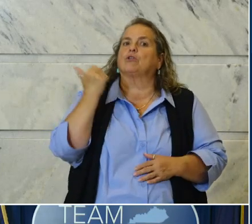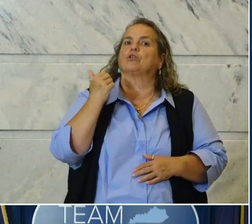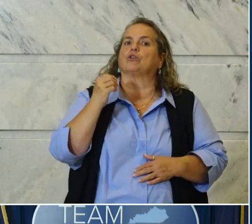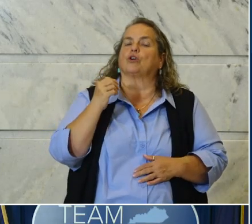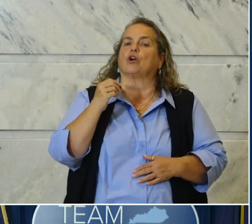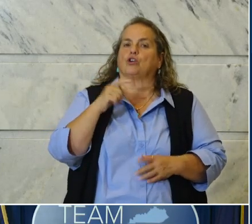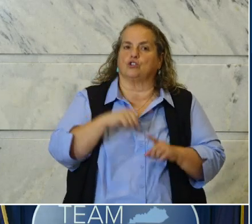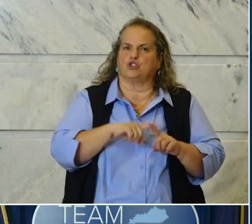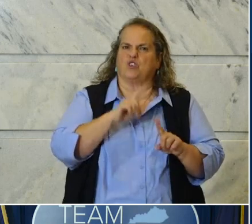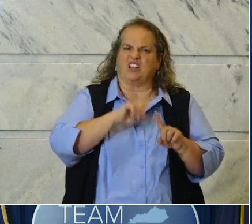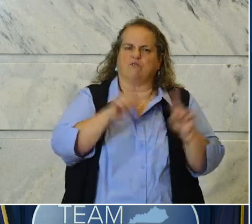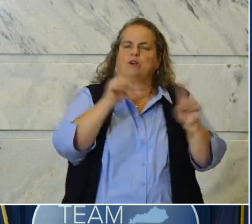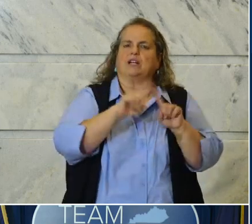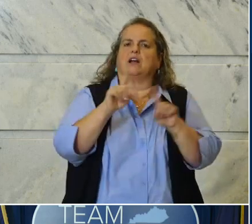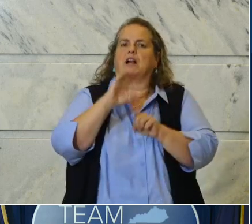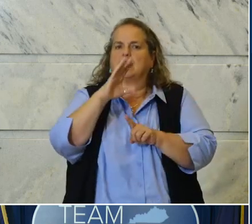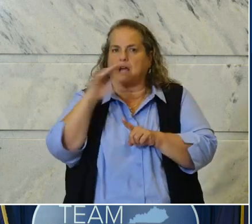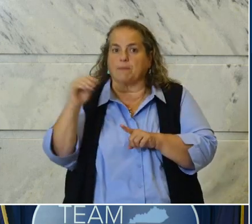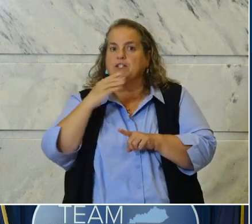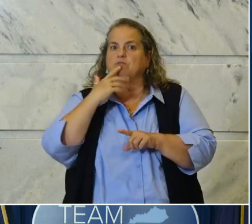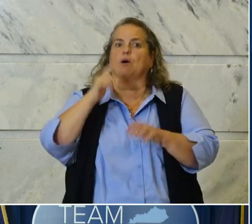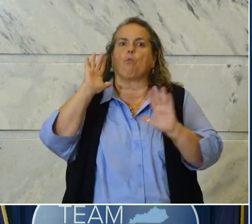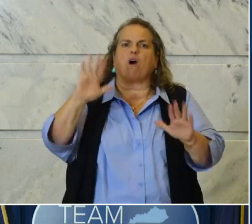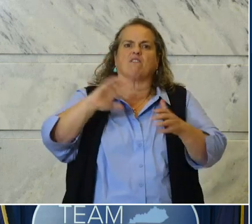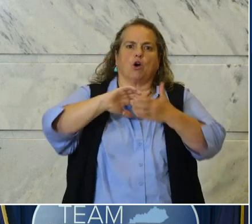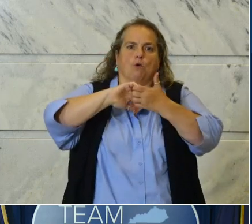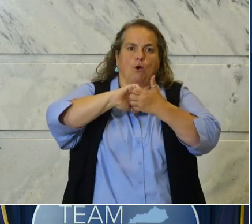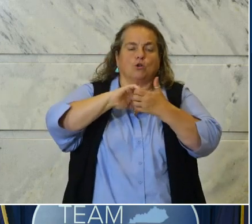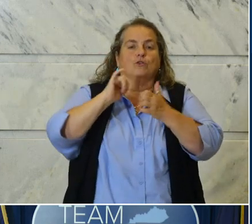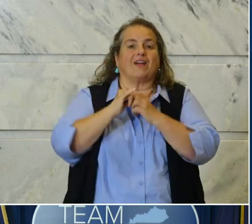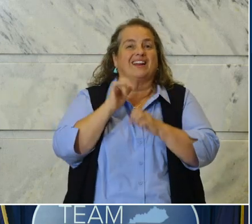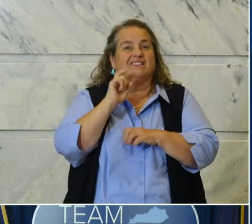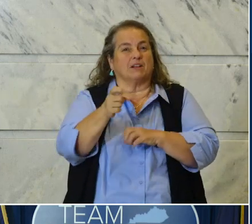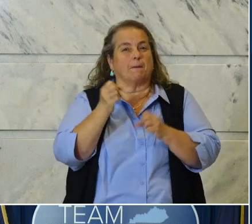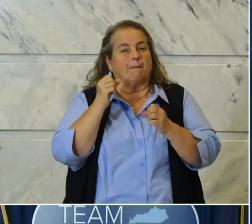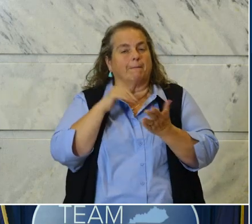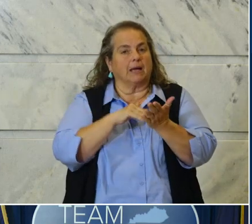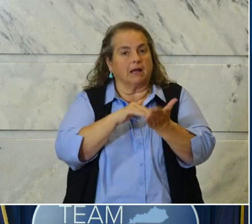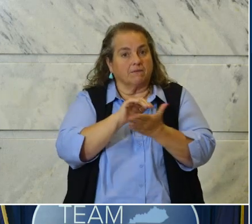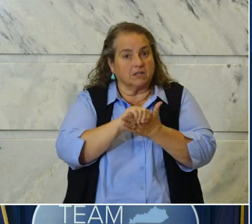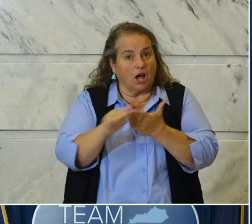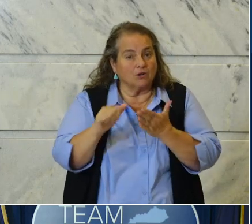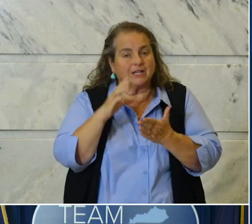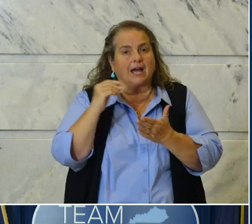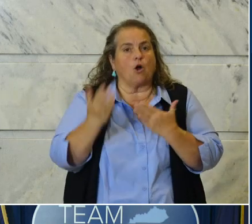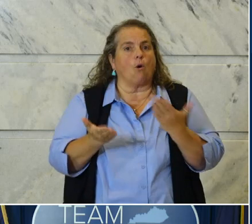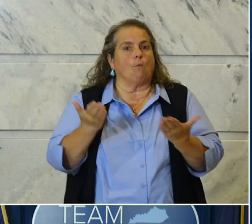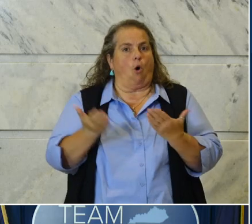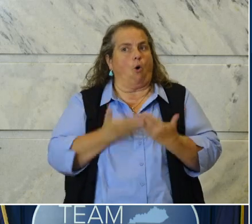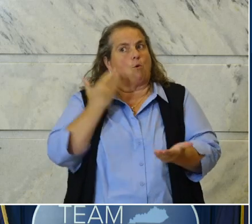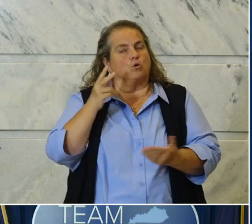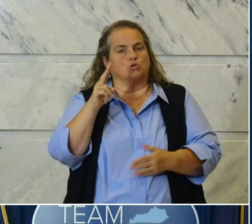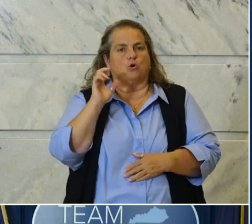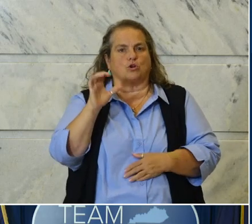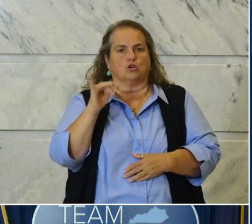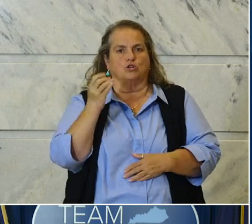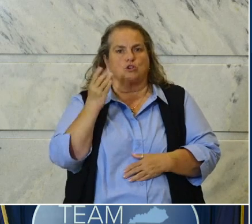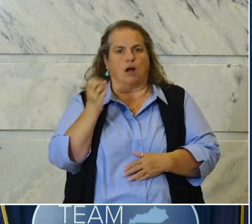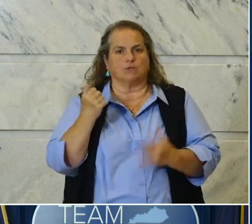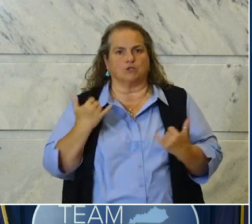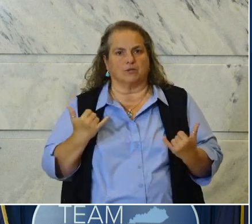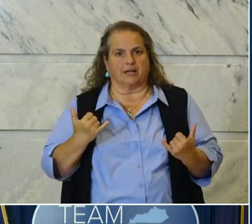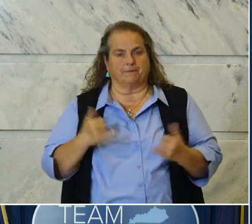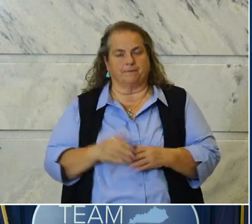an important community partner who's invested millions of dollars and created approximately 200 jobs to date. Grants are not money